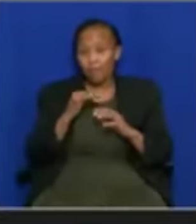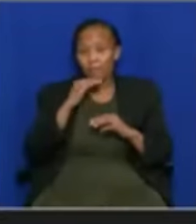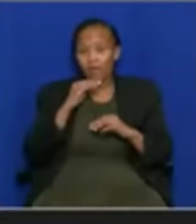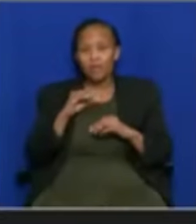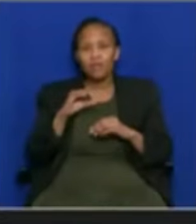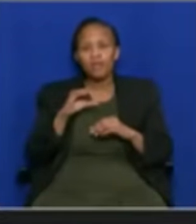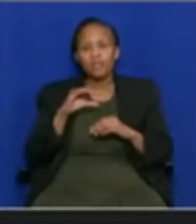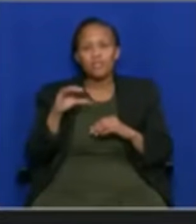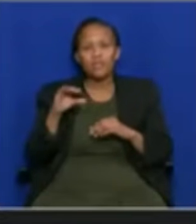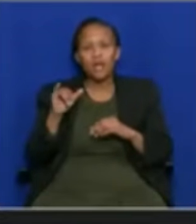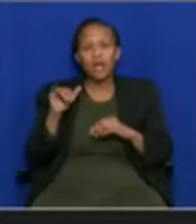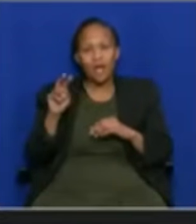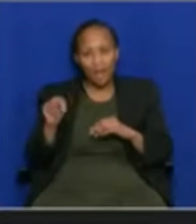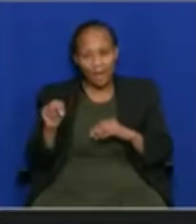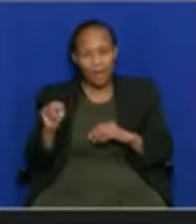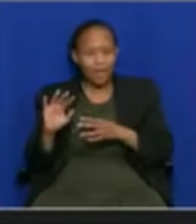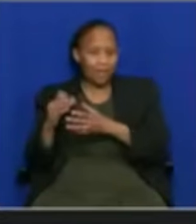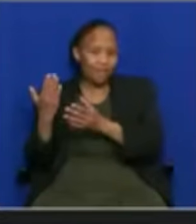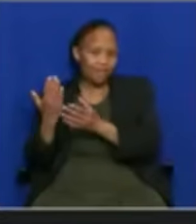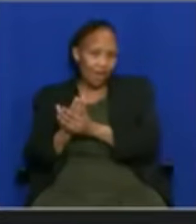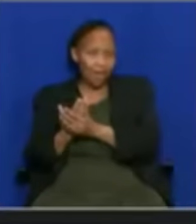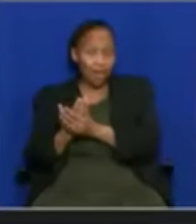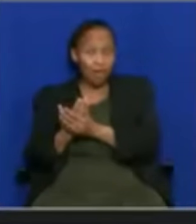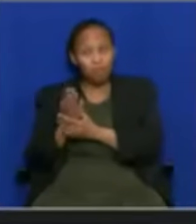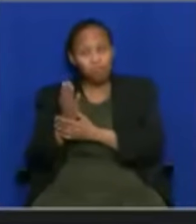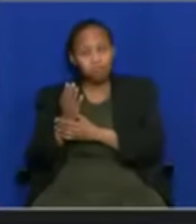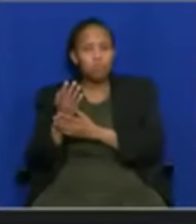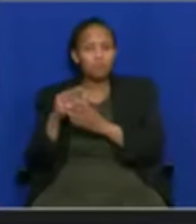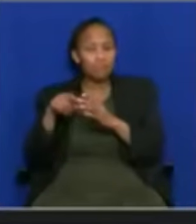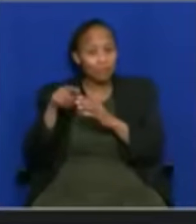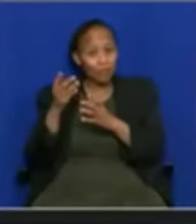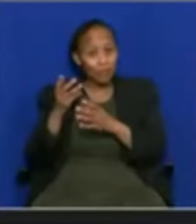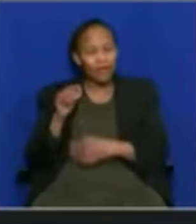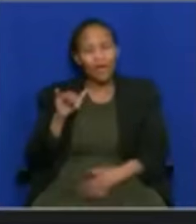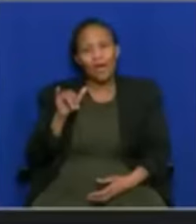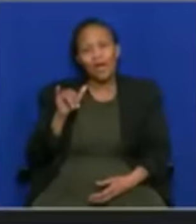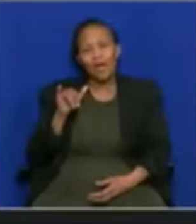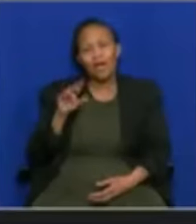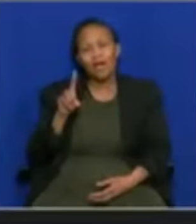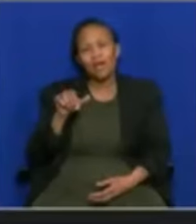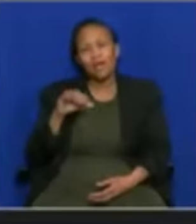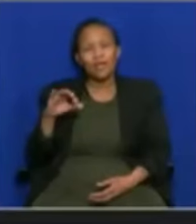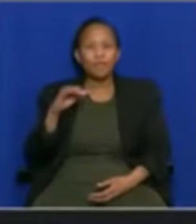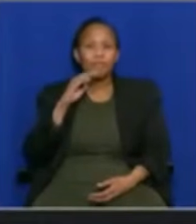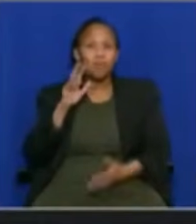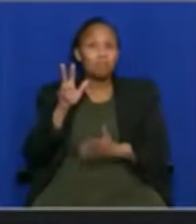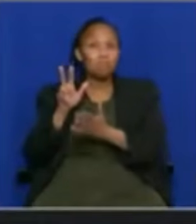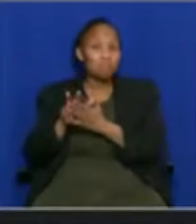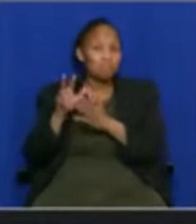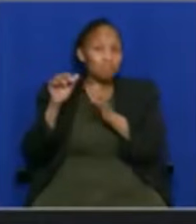file within IDEC is authorization to inquire and investigate into